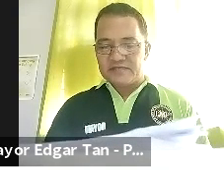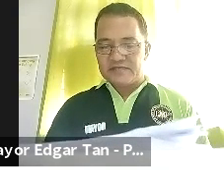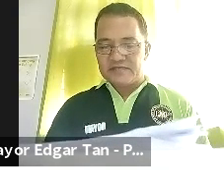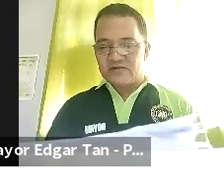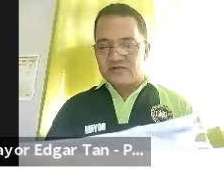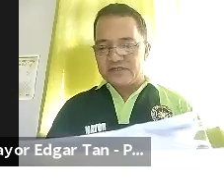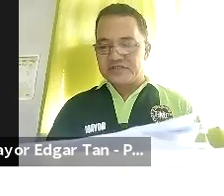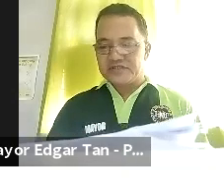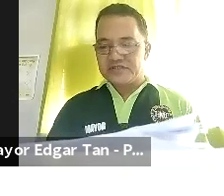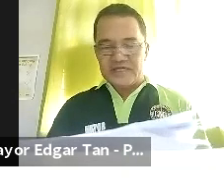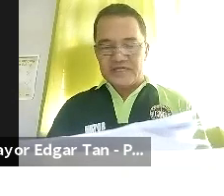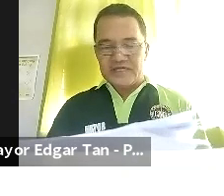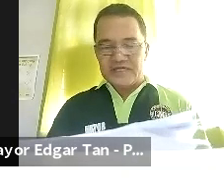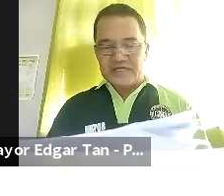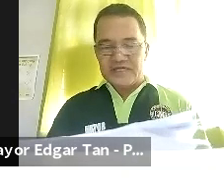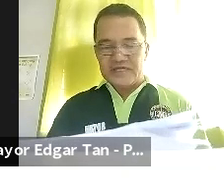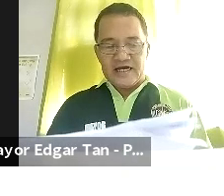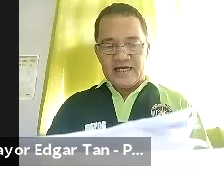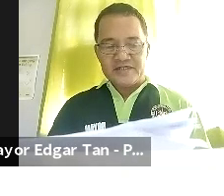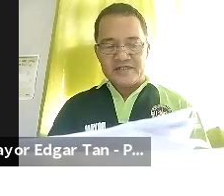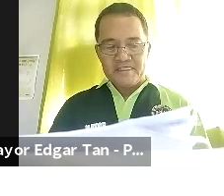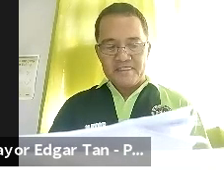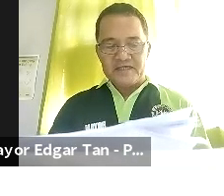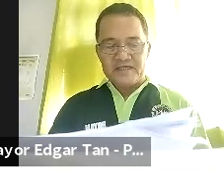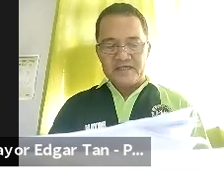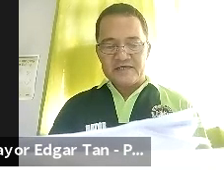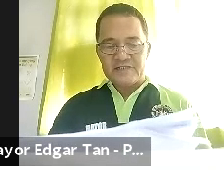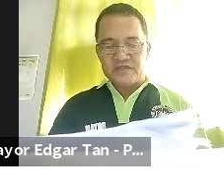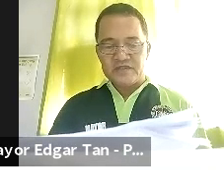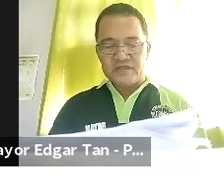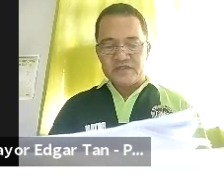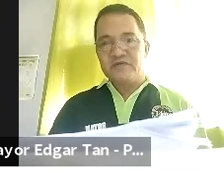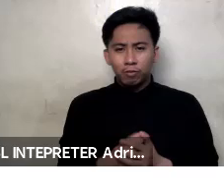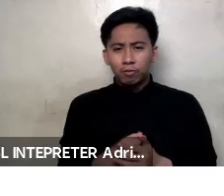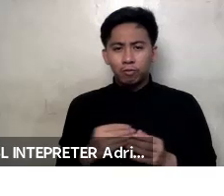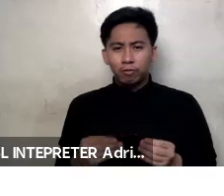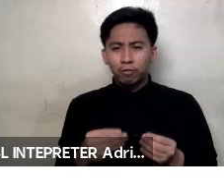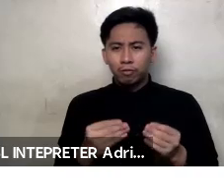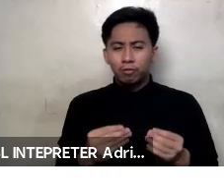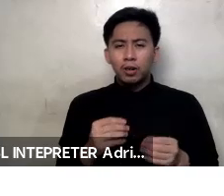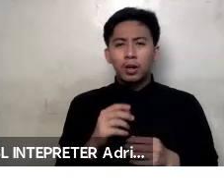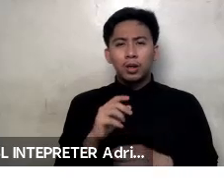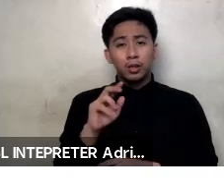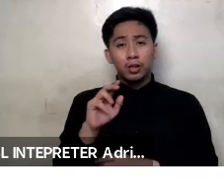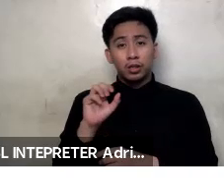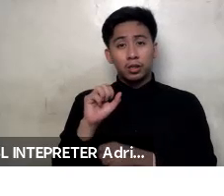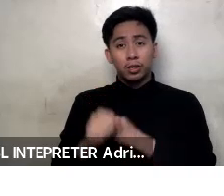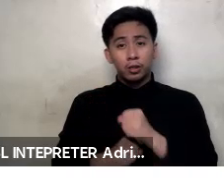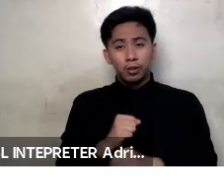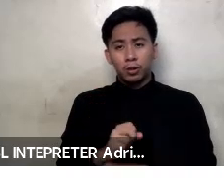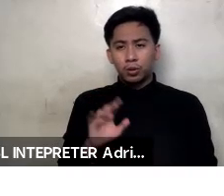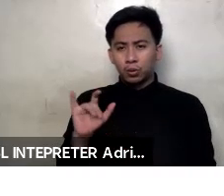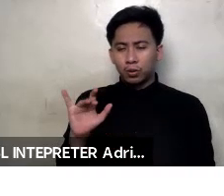and competent nutrition services and providers by the year 2025. And